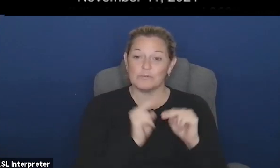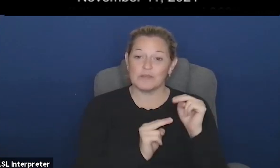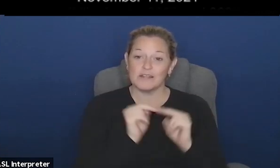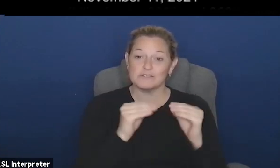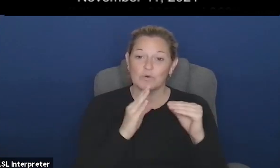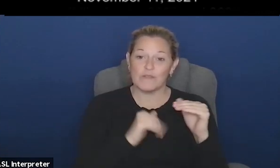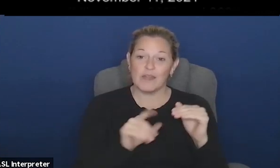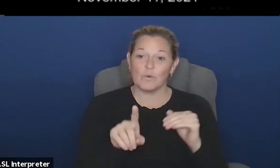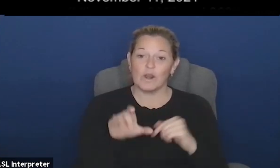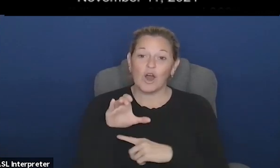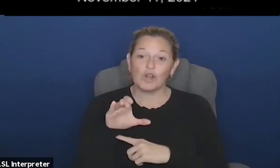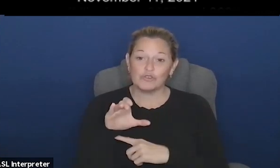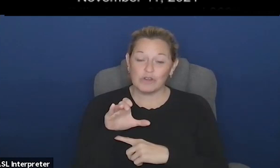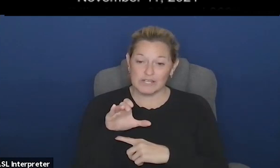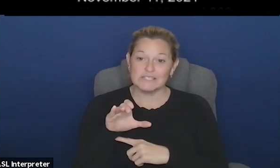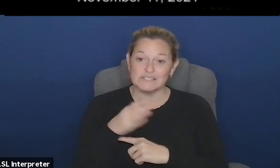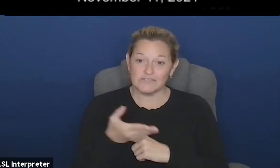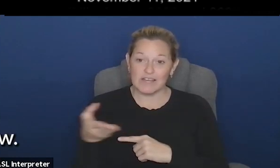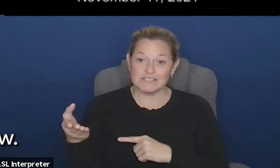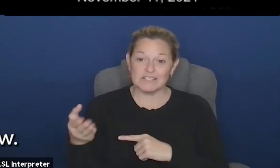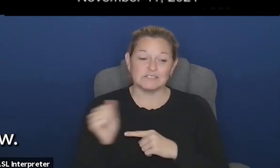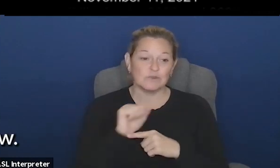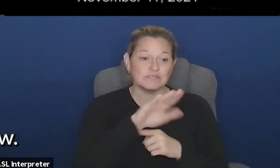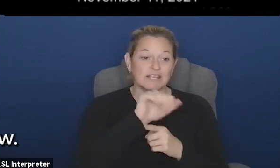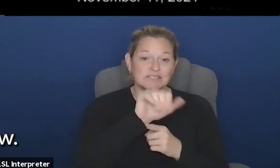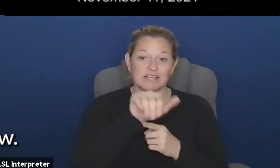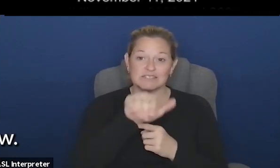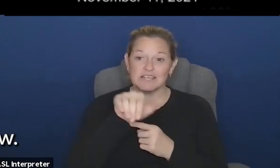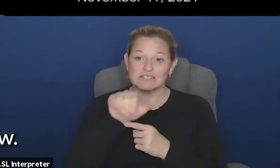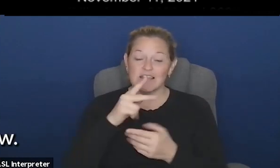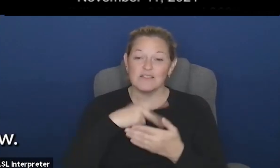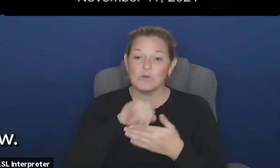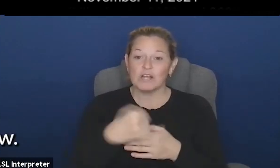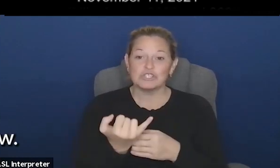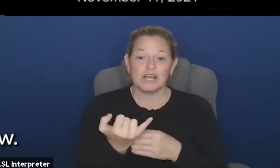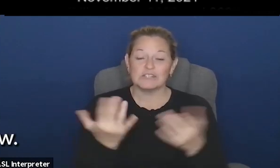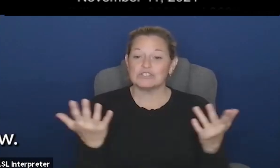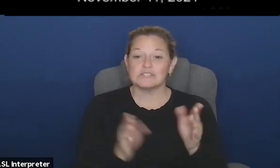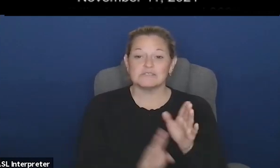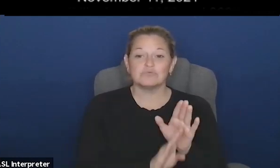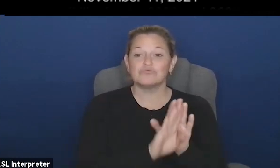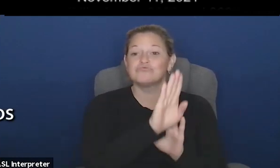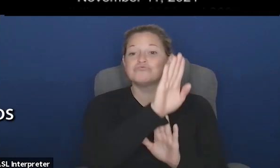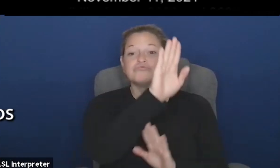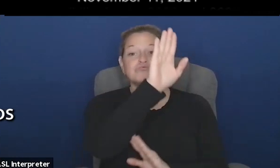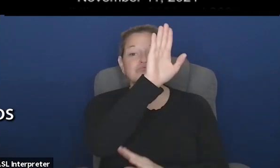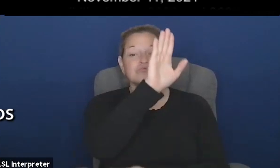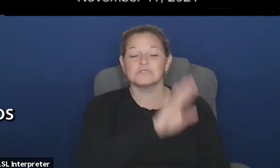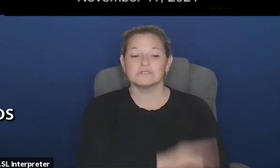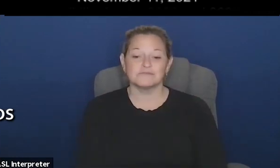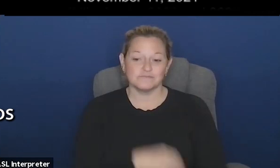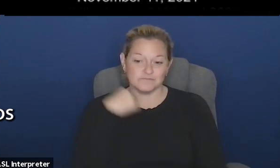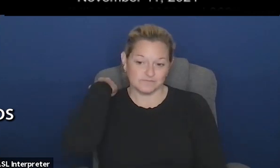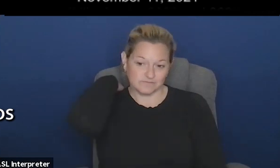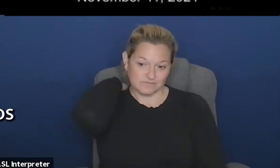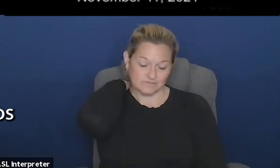also distributed all across Chile and Argentina. So the project just continues to grow. All right, next slide. I'll